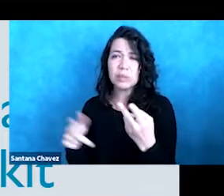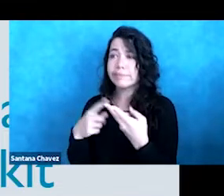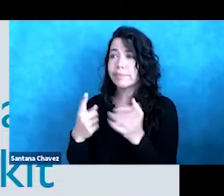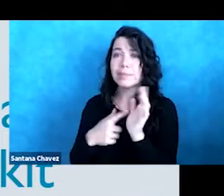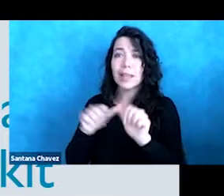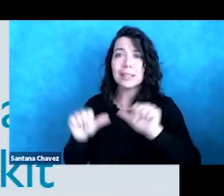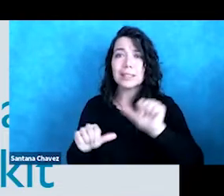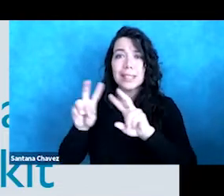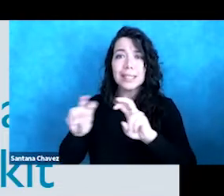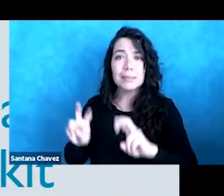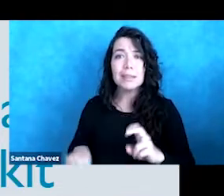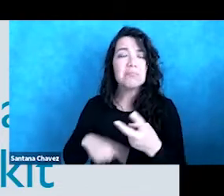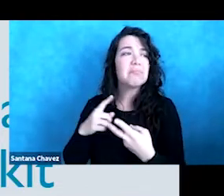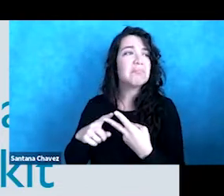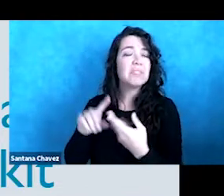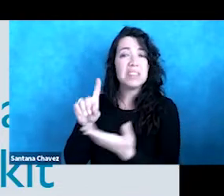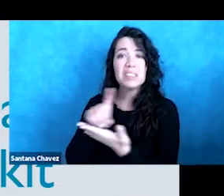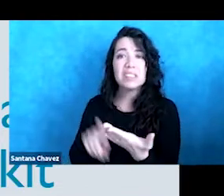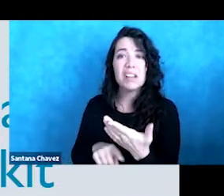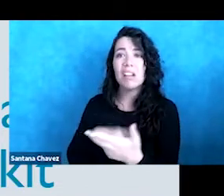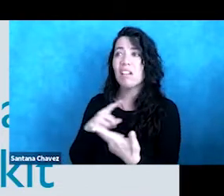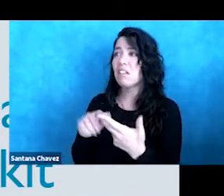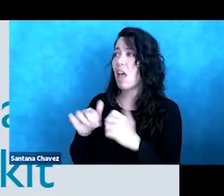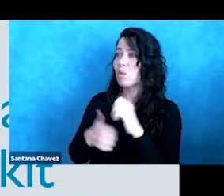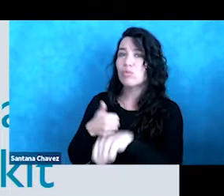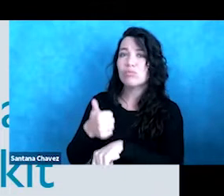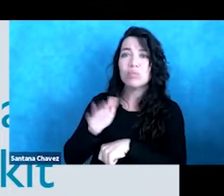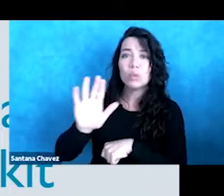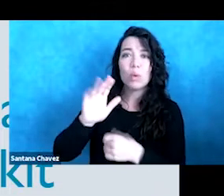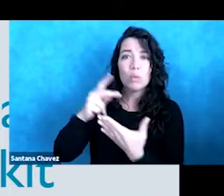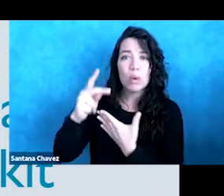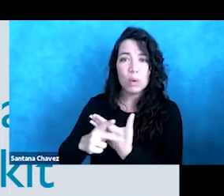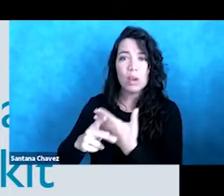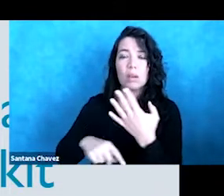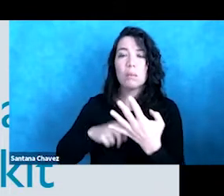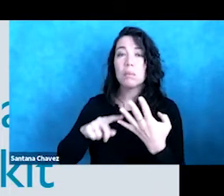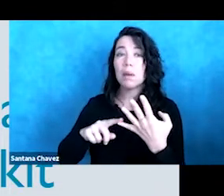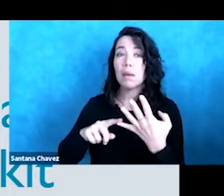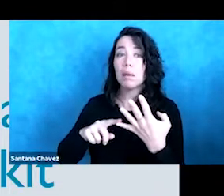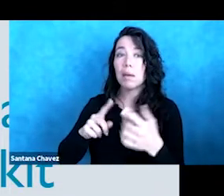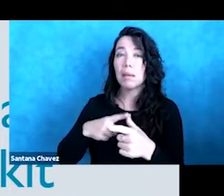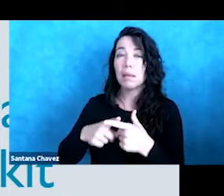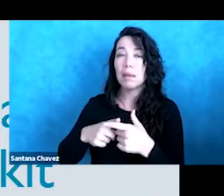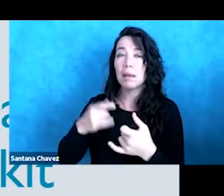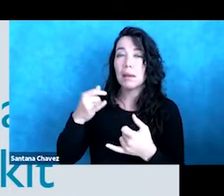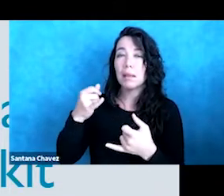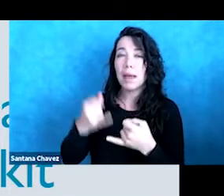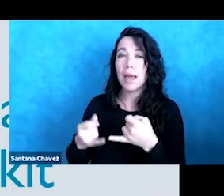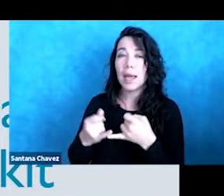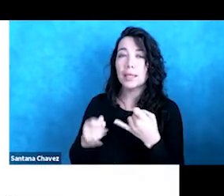your implementation of the programs, and then a section that addresses meal. Next slide, please.